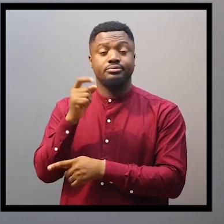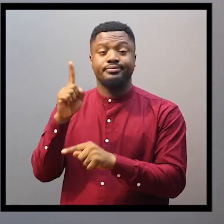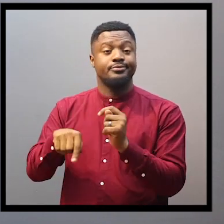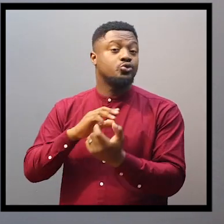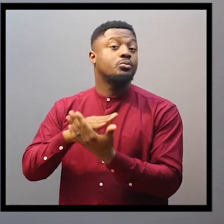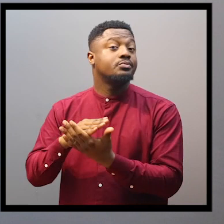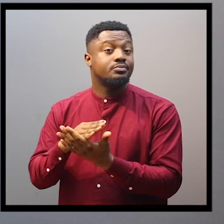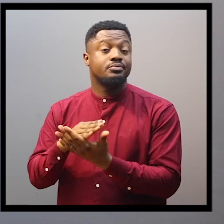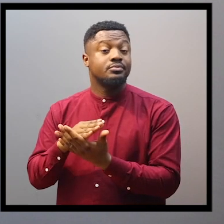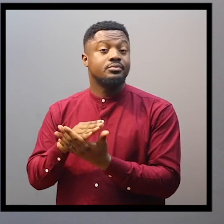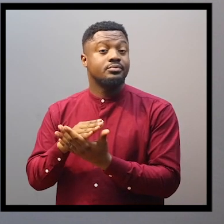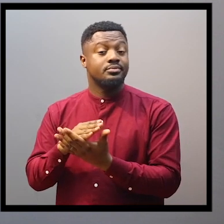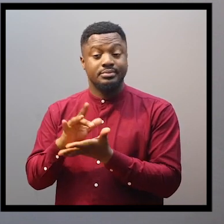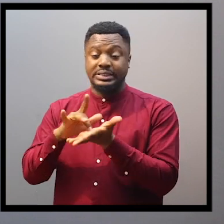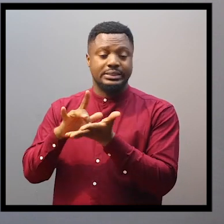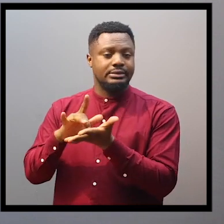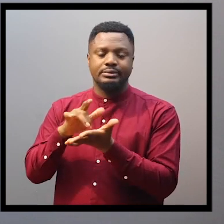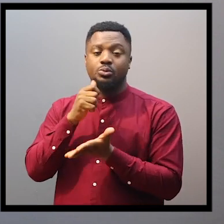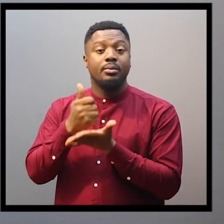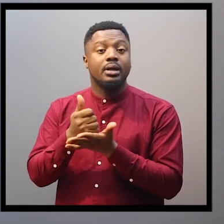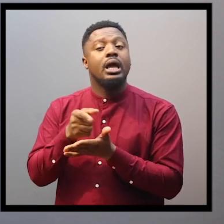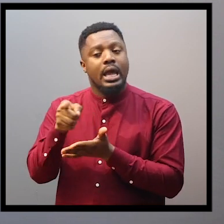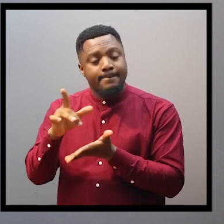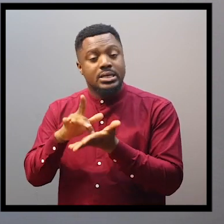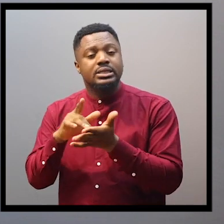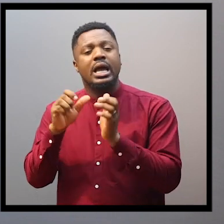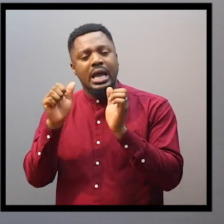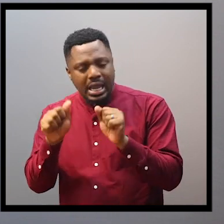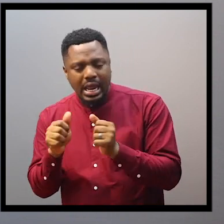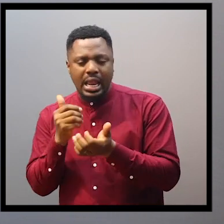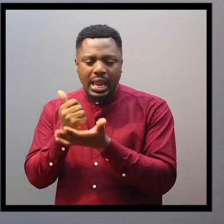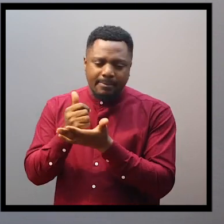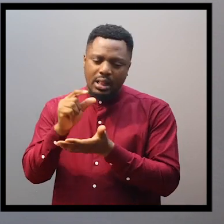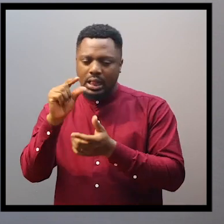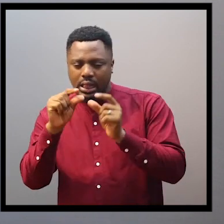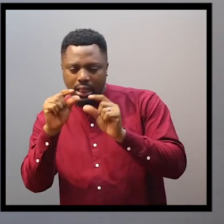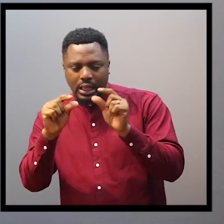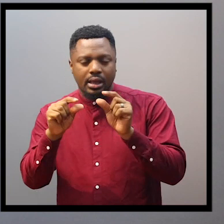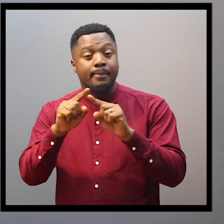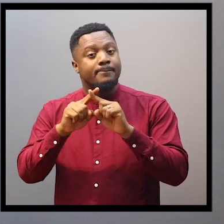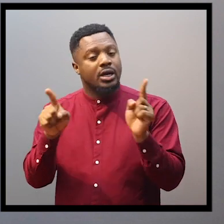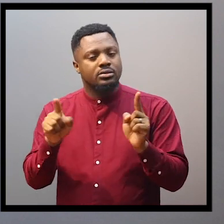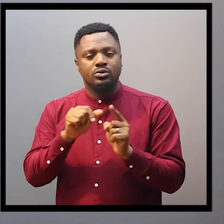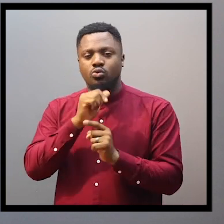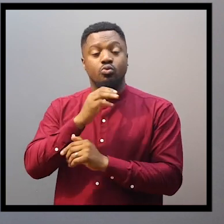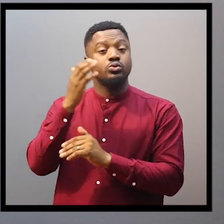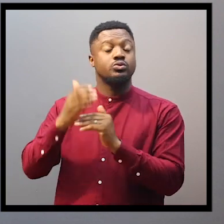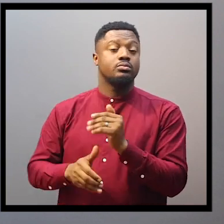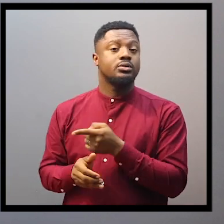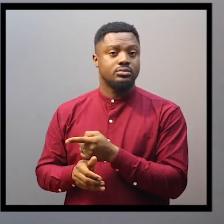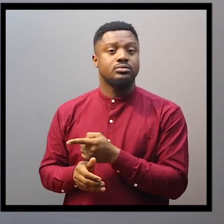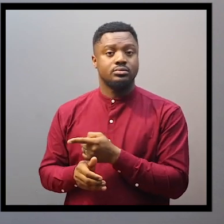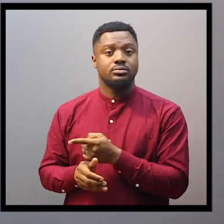of substance and behavioral addictions, even though they may use to help deal with some of the side effects when some people suddenly stop